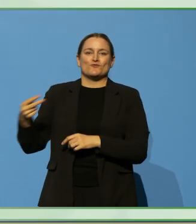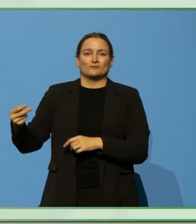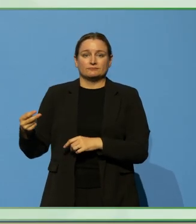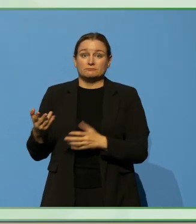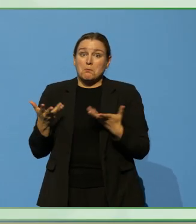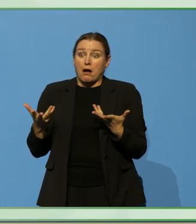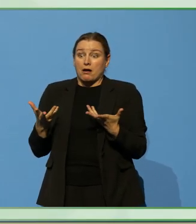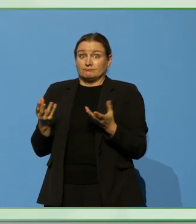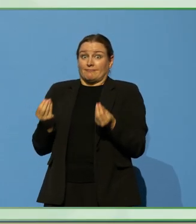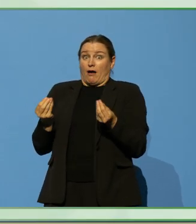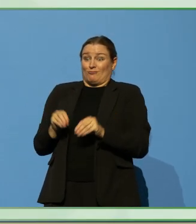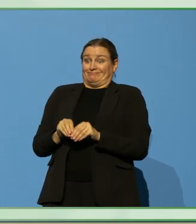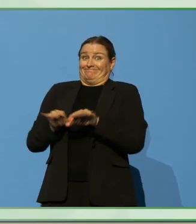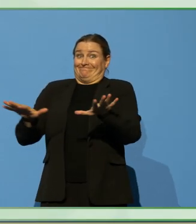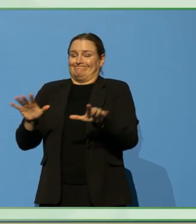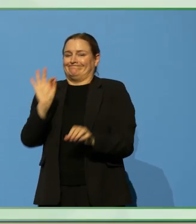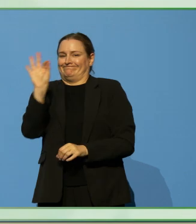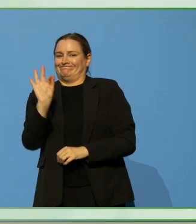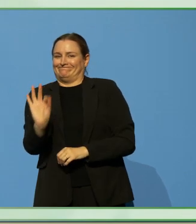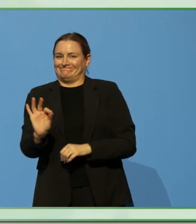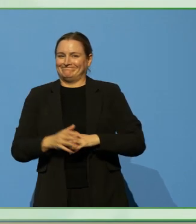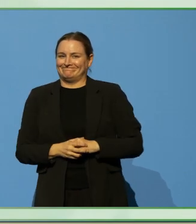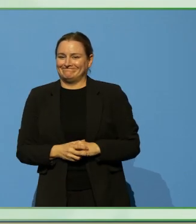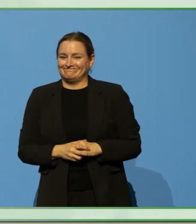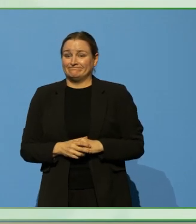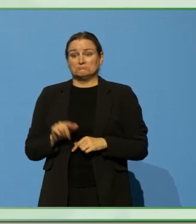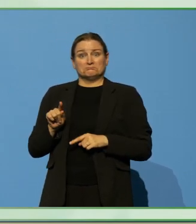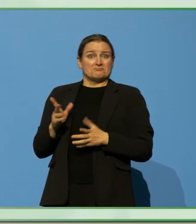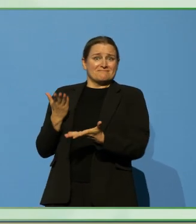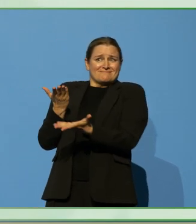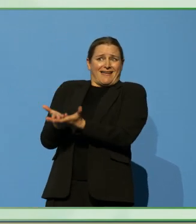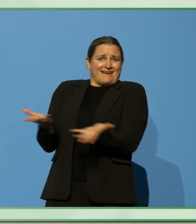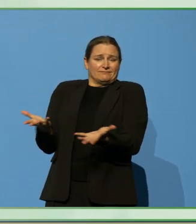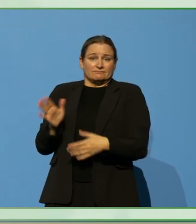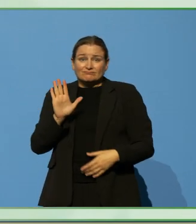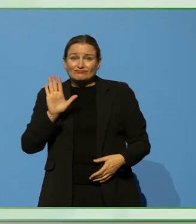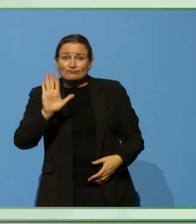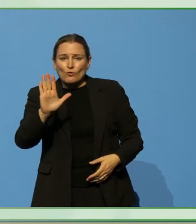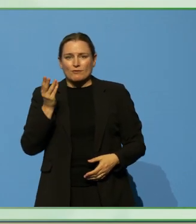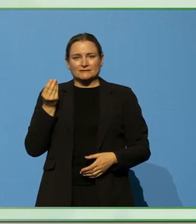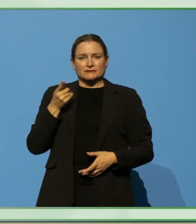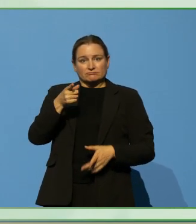this. It's always there, it's reliable, and it's your money in your hands.